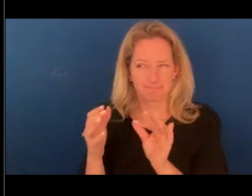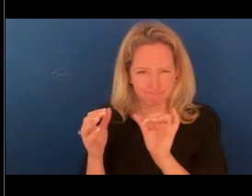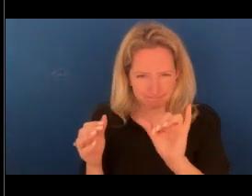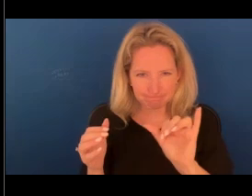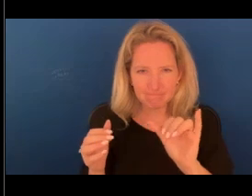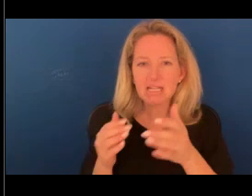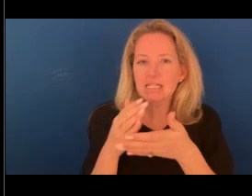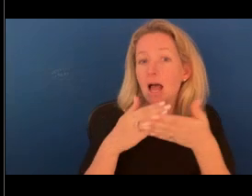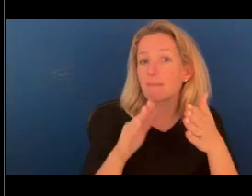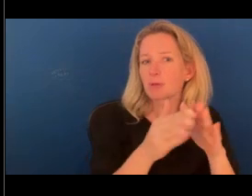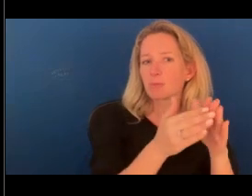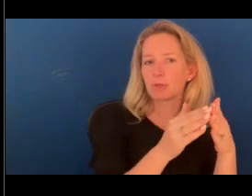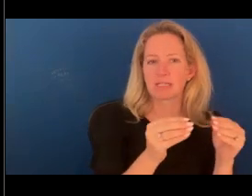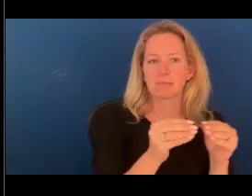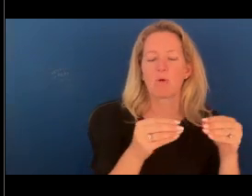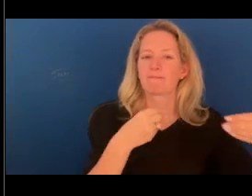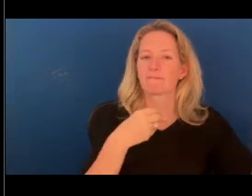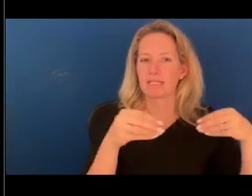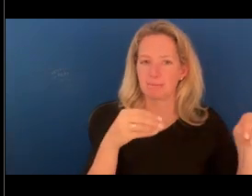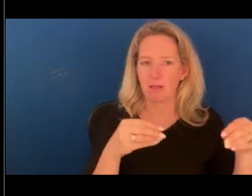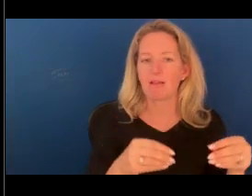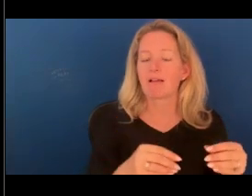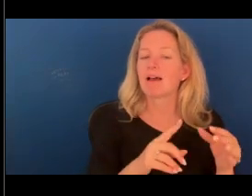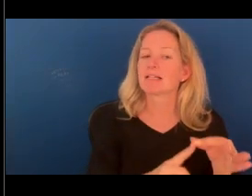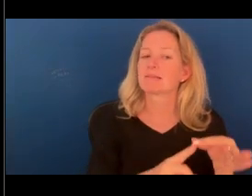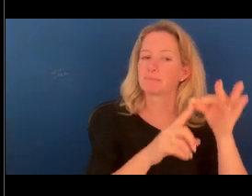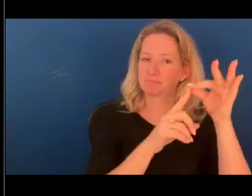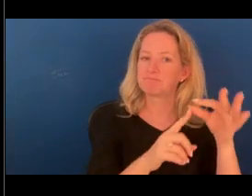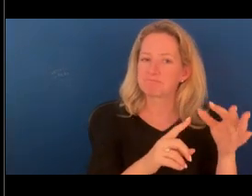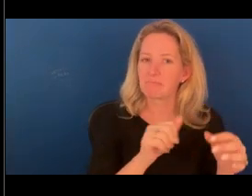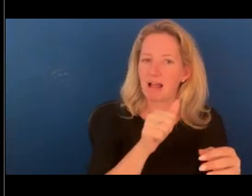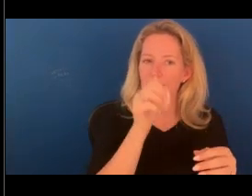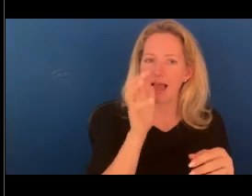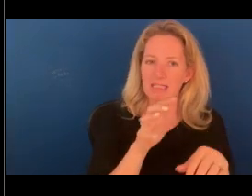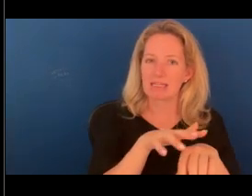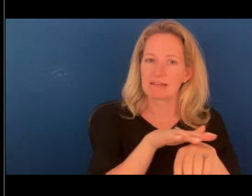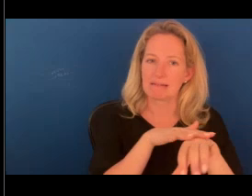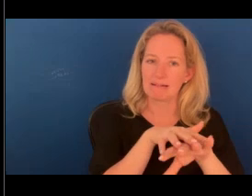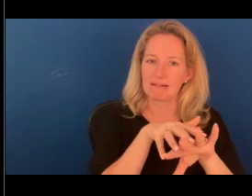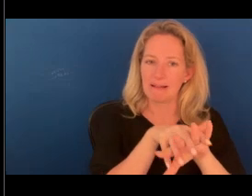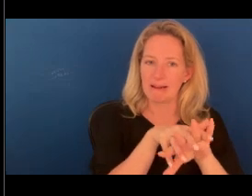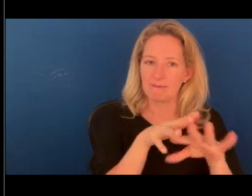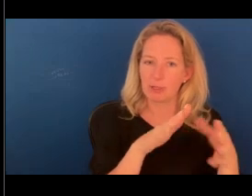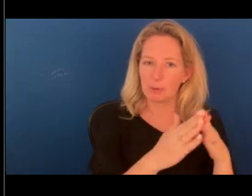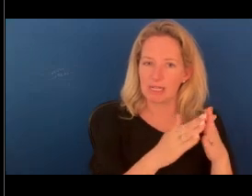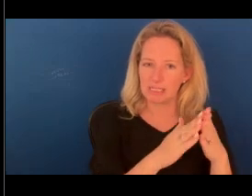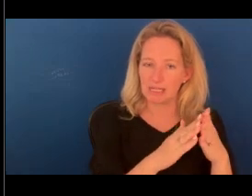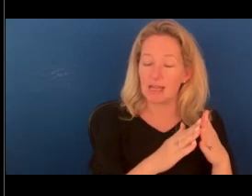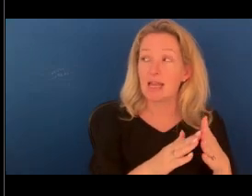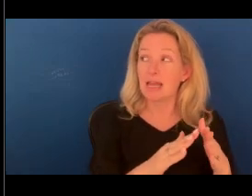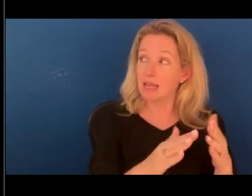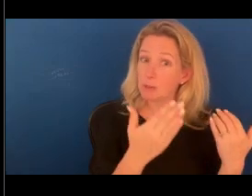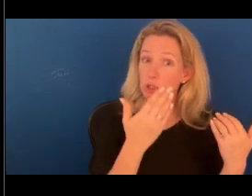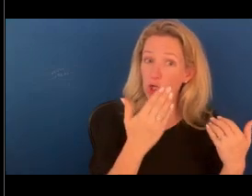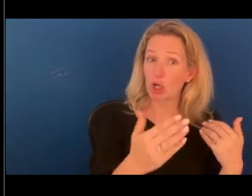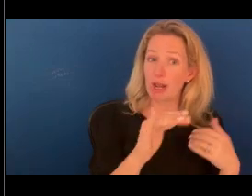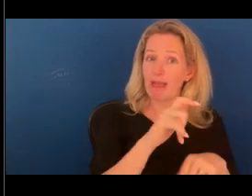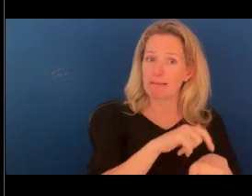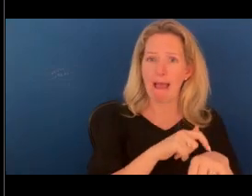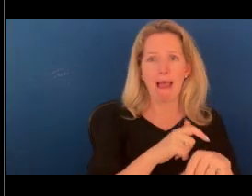certain communities, and specifically Alaska Native communities. And while that was a good thing at the time, it was really